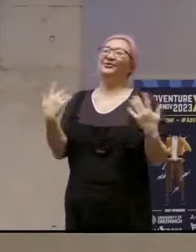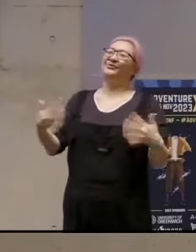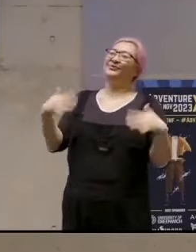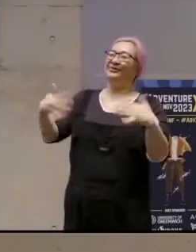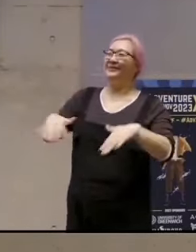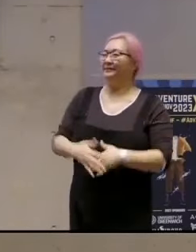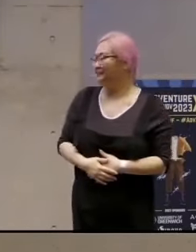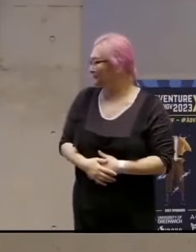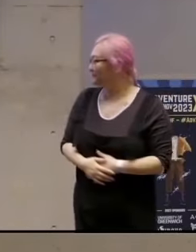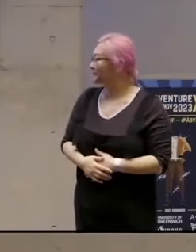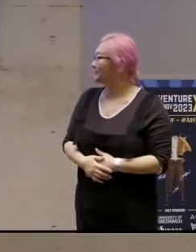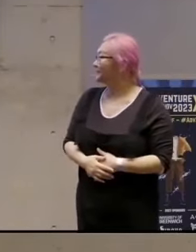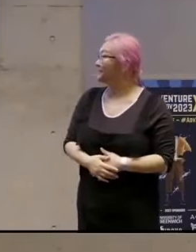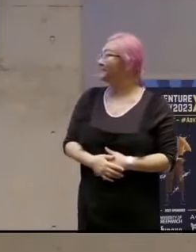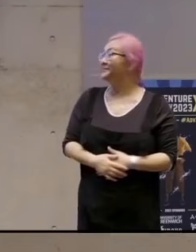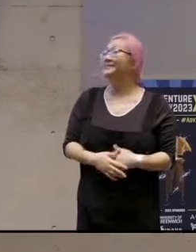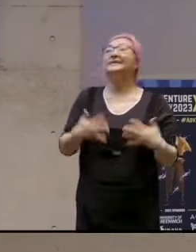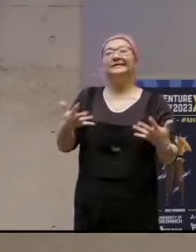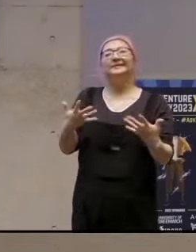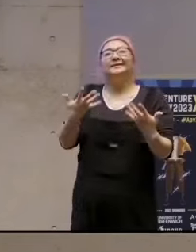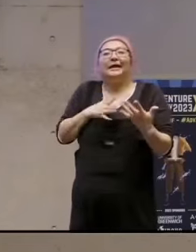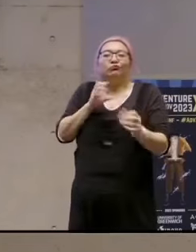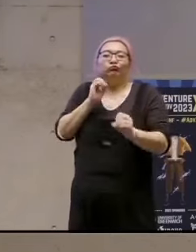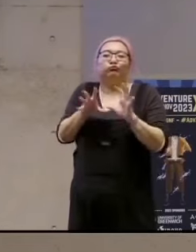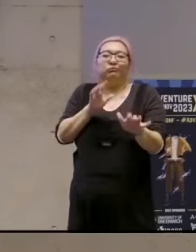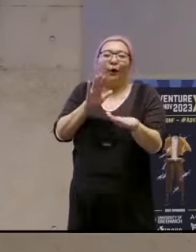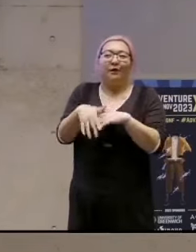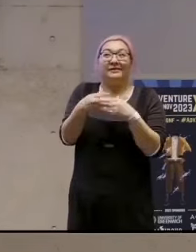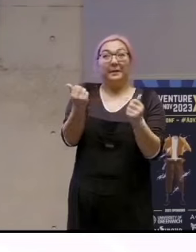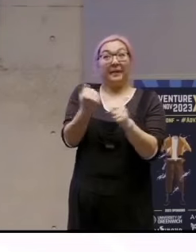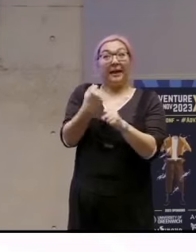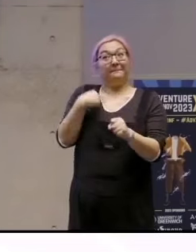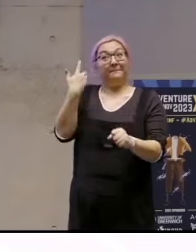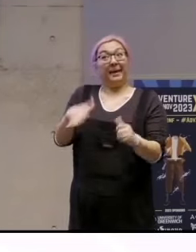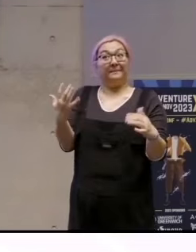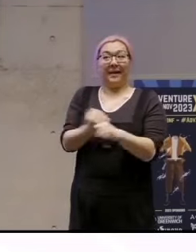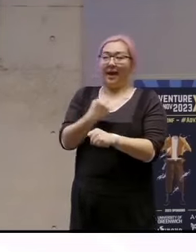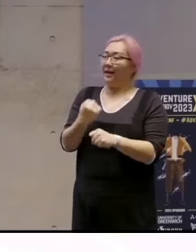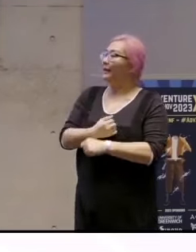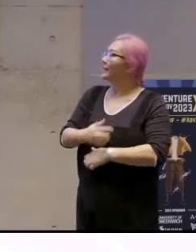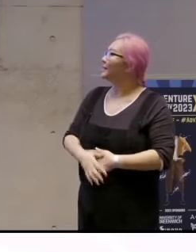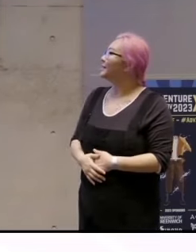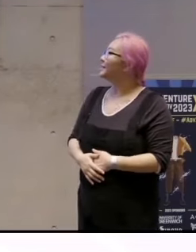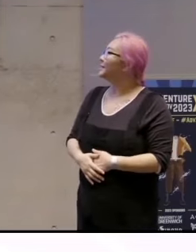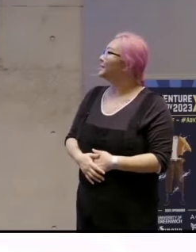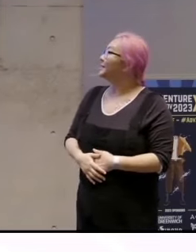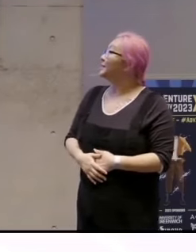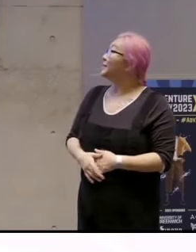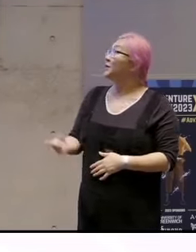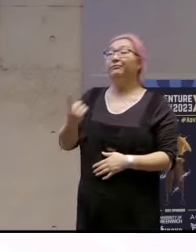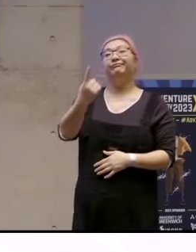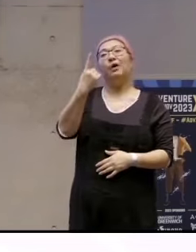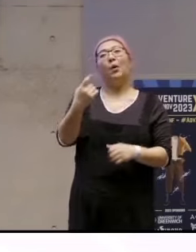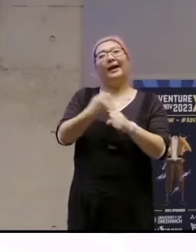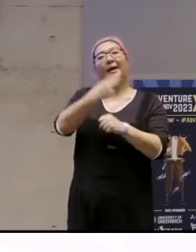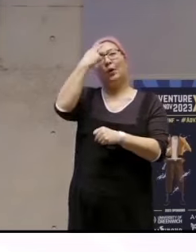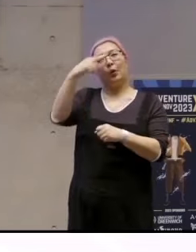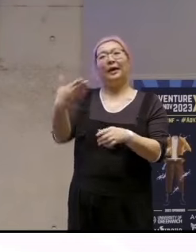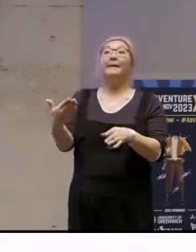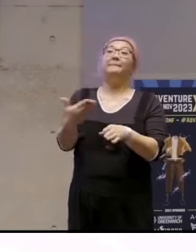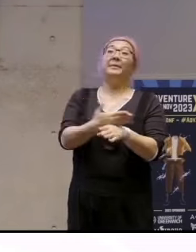And so on to the games I've made and I'm making. So Before I Forget was my first game, and it was the